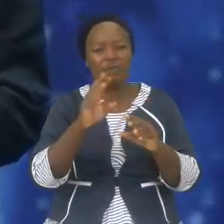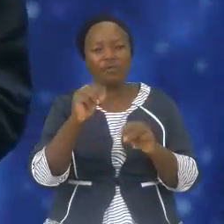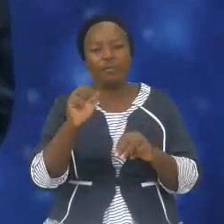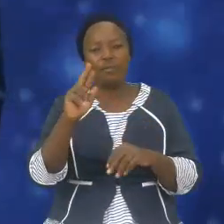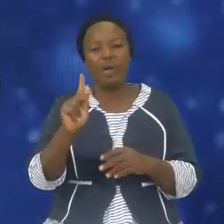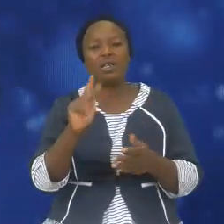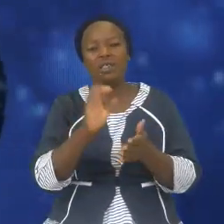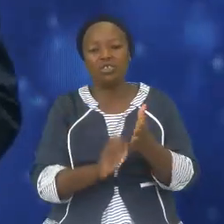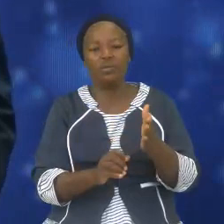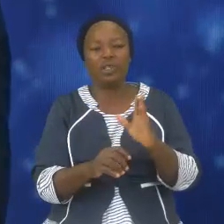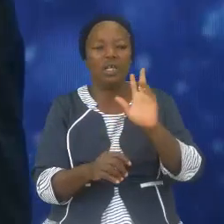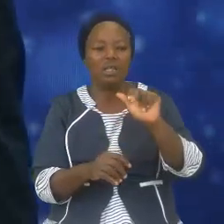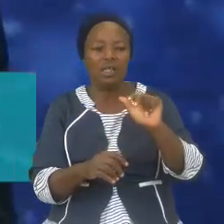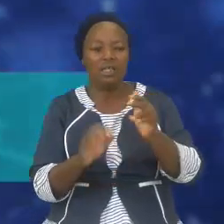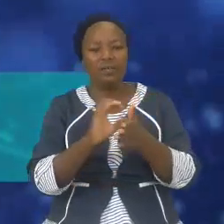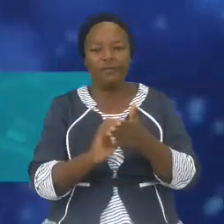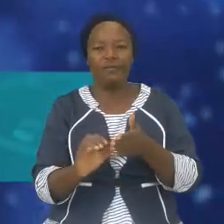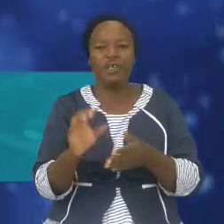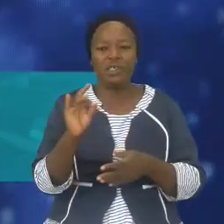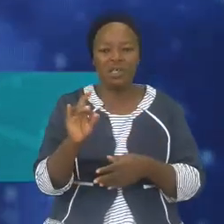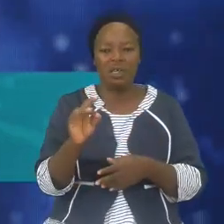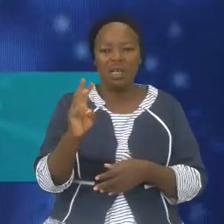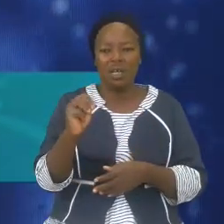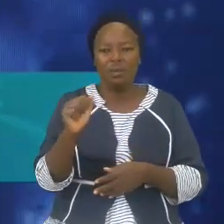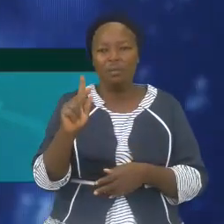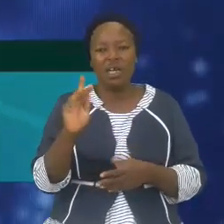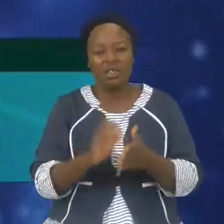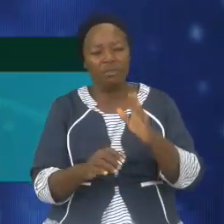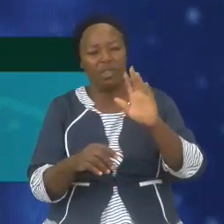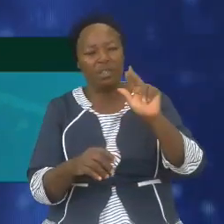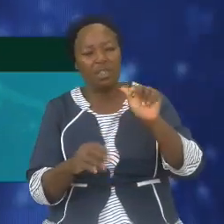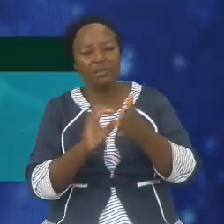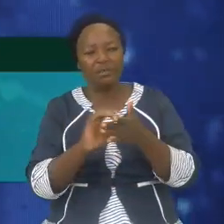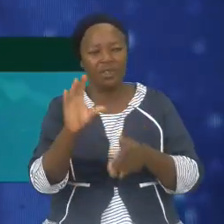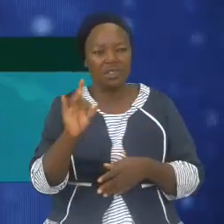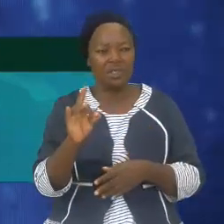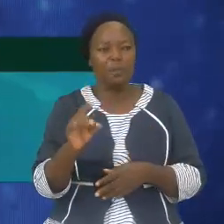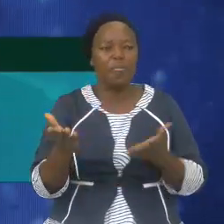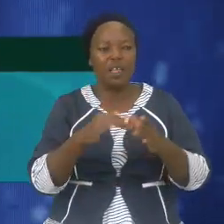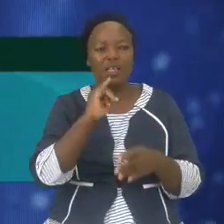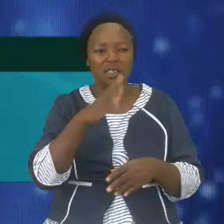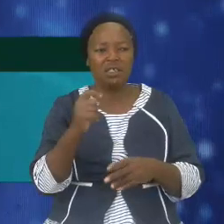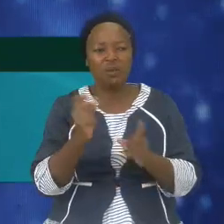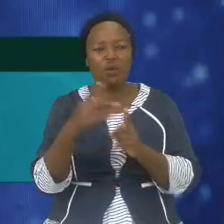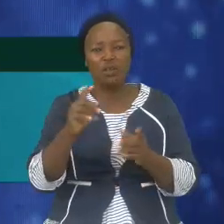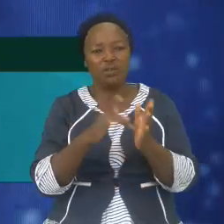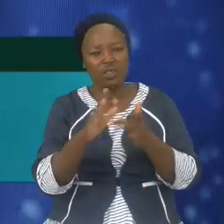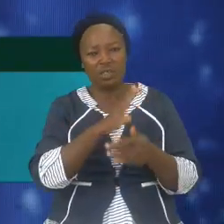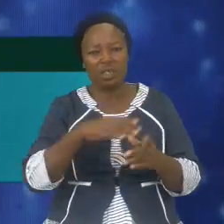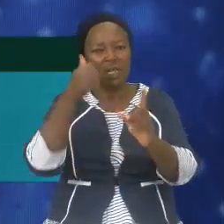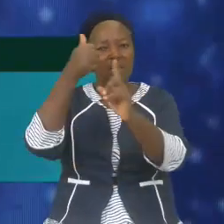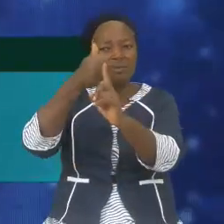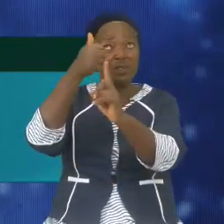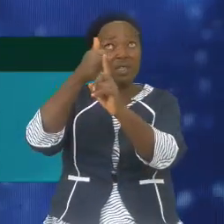I'm reading from verse 8. In Mark chapter 13, verse 8, here are the words of Jesus Christ himself. For nation shall